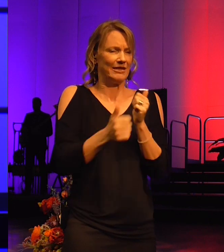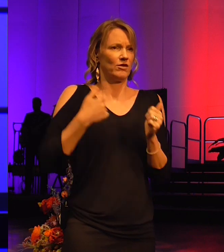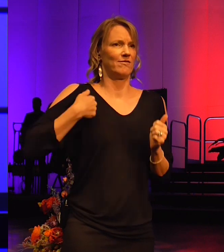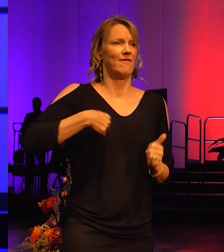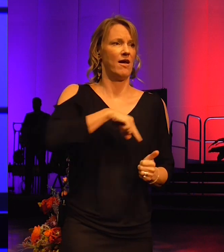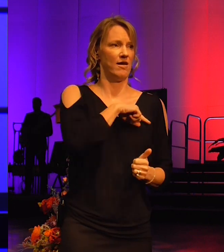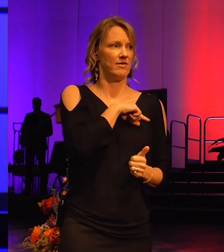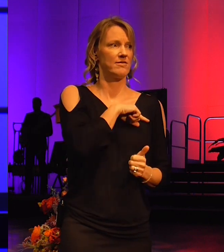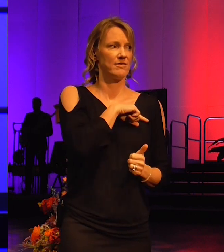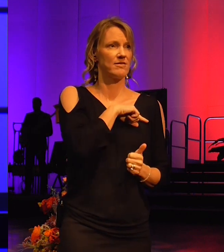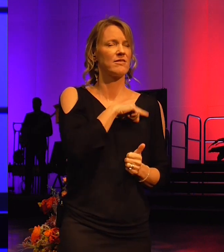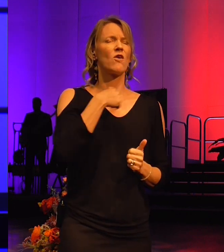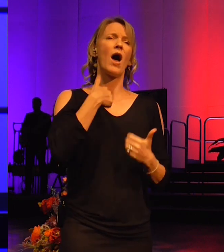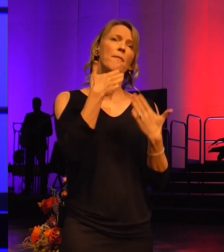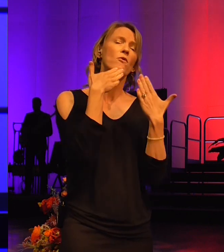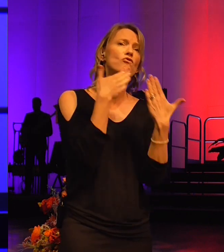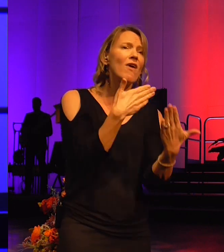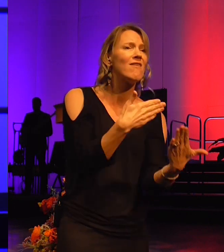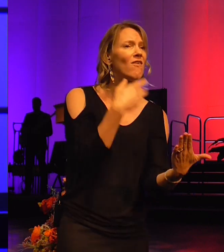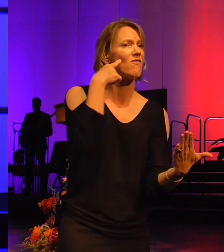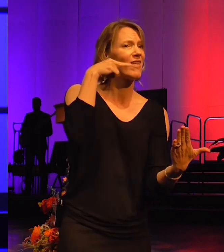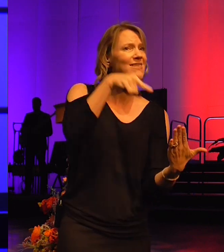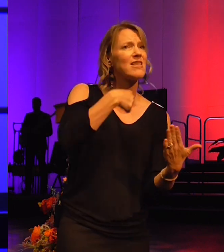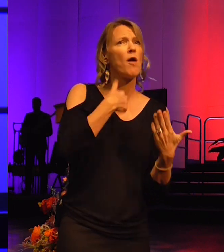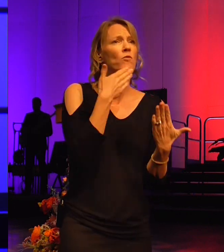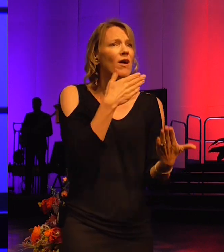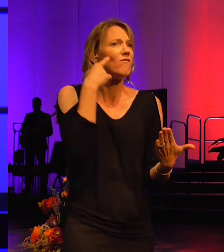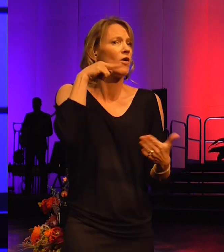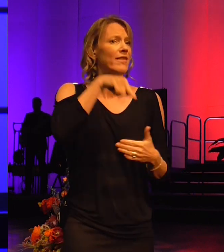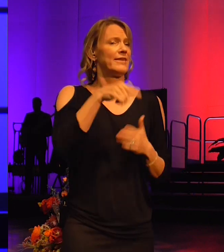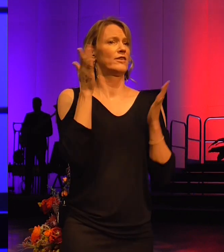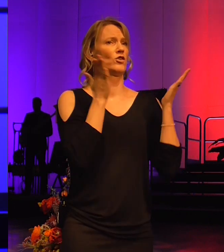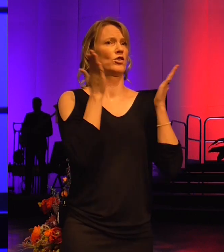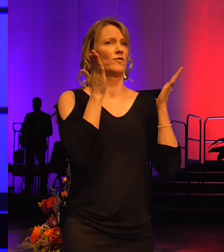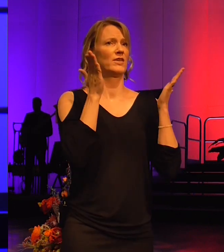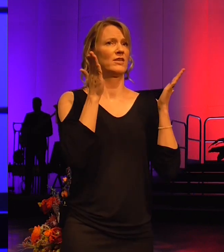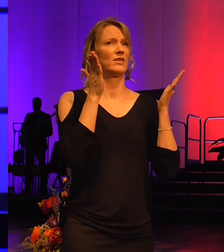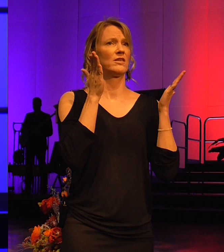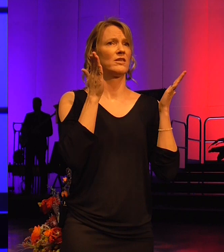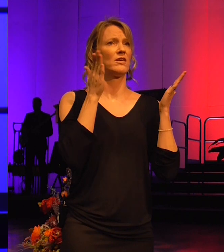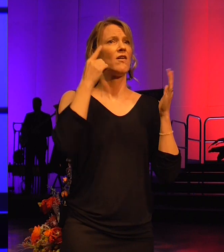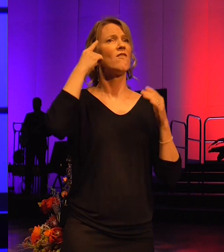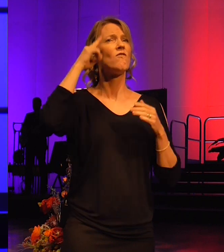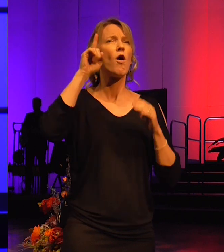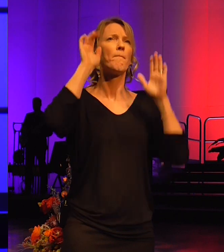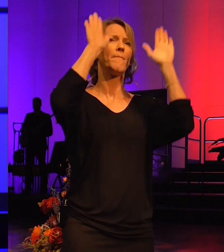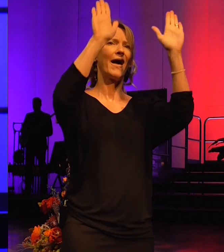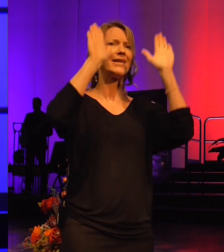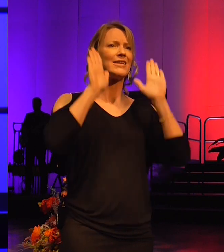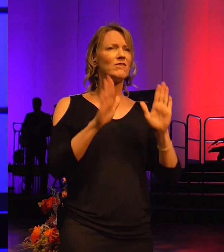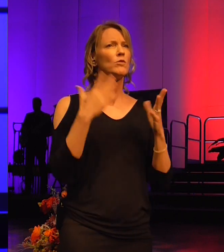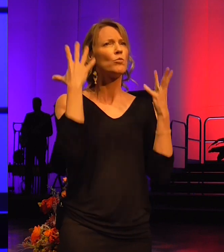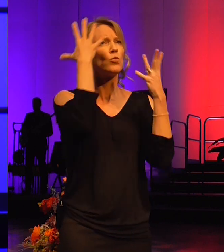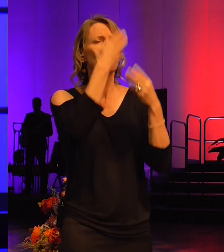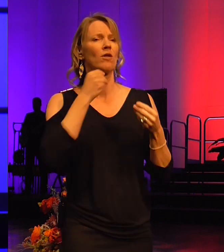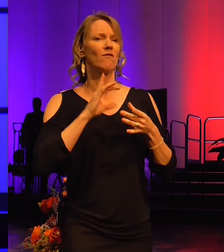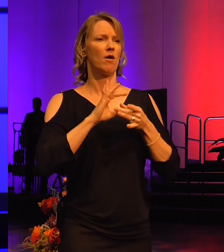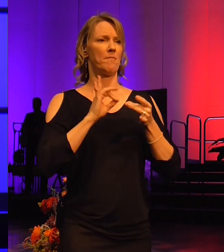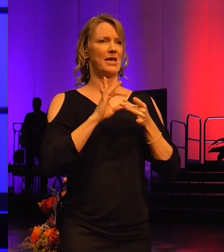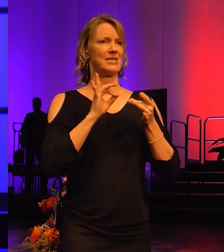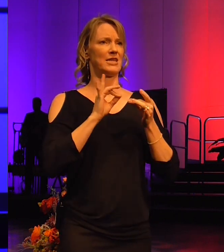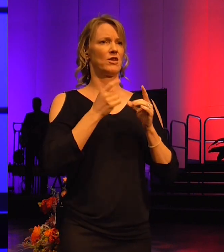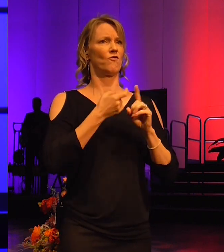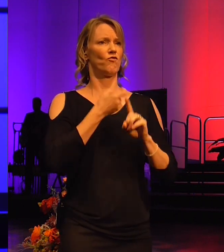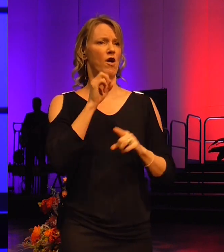us. So I'm grateful for this, and I'm grateful for this service, and for the magnificent, beautiful